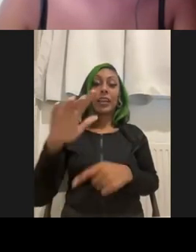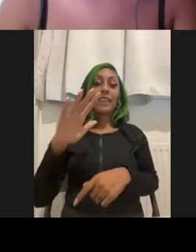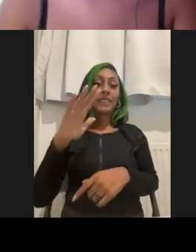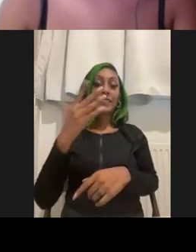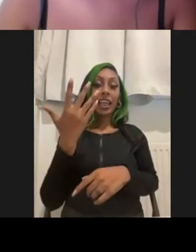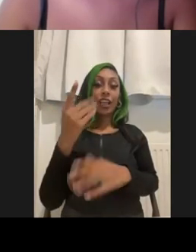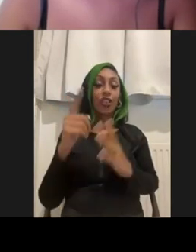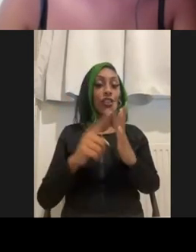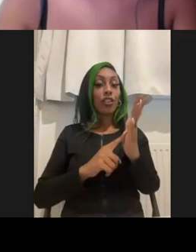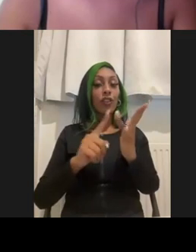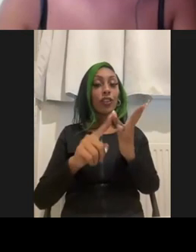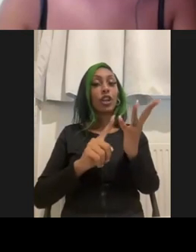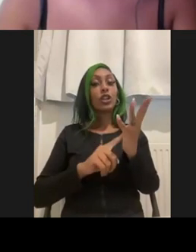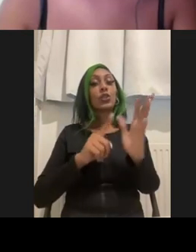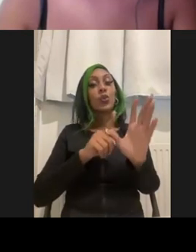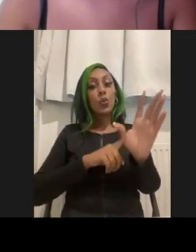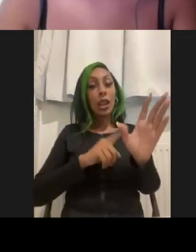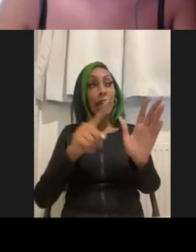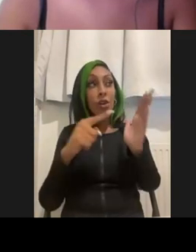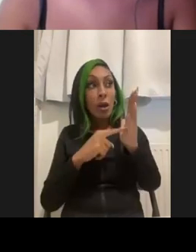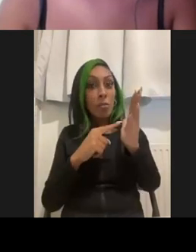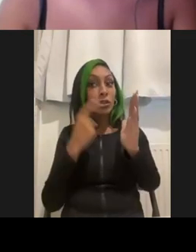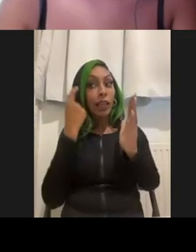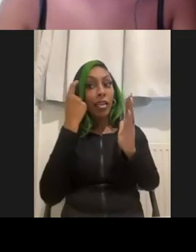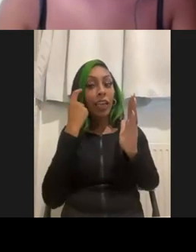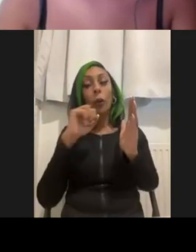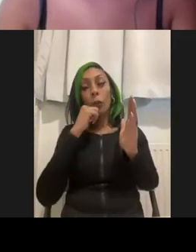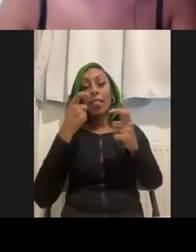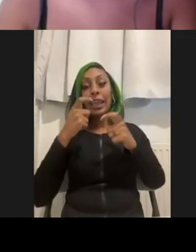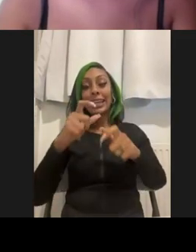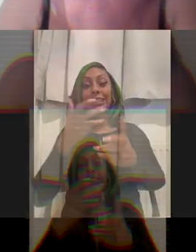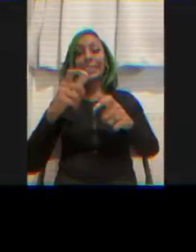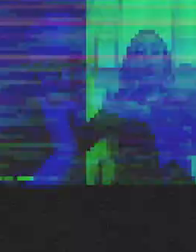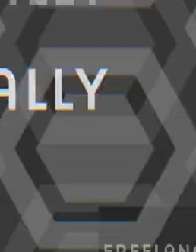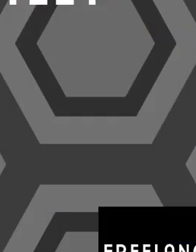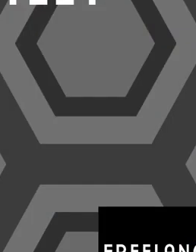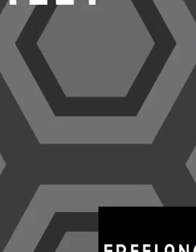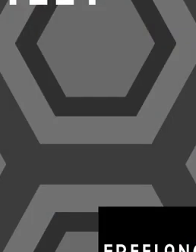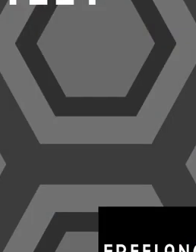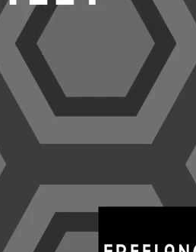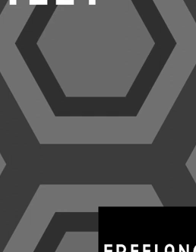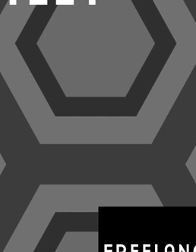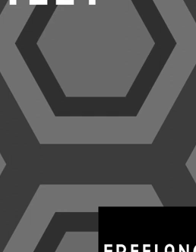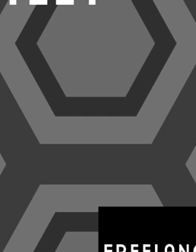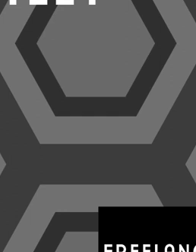you feel is important for us to think about and share, we will also pick up on it there. Thank you very much.